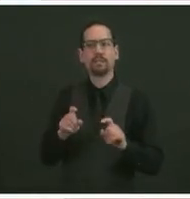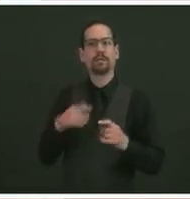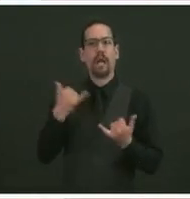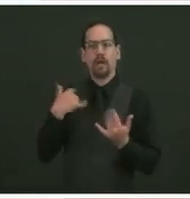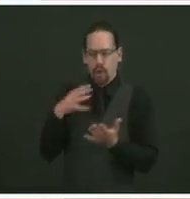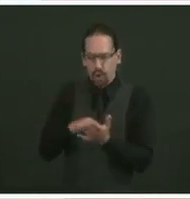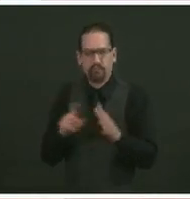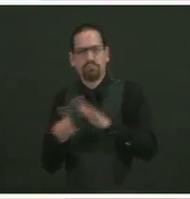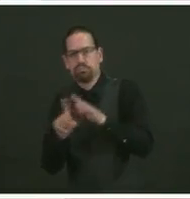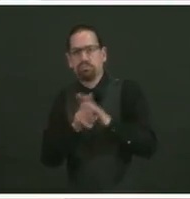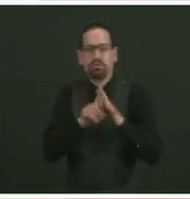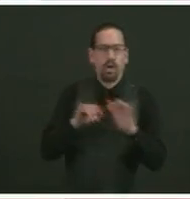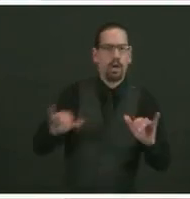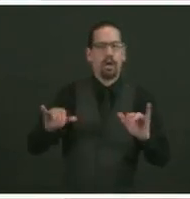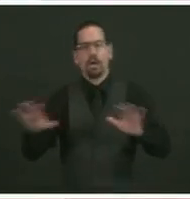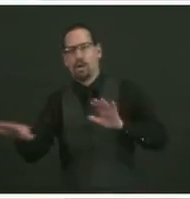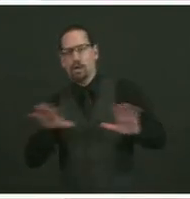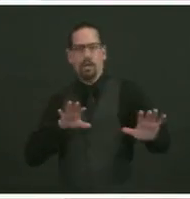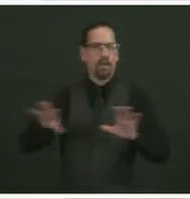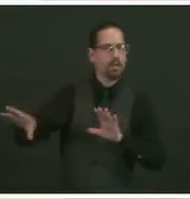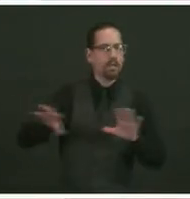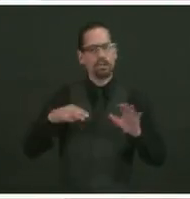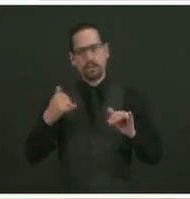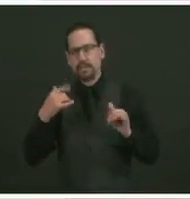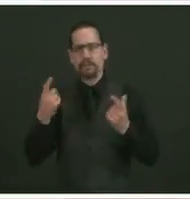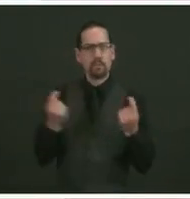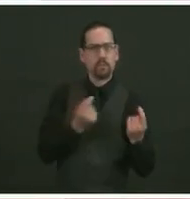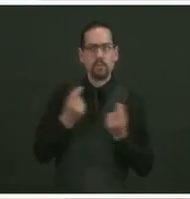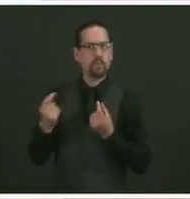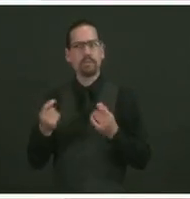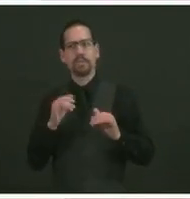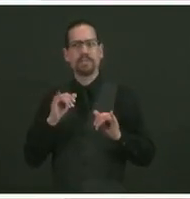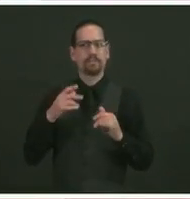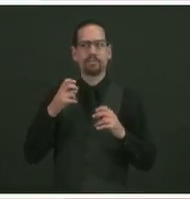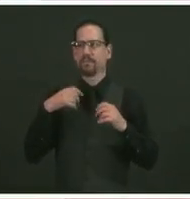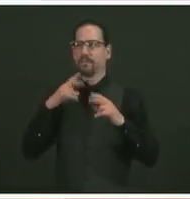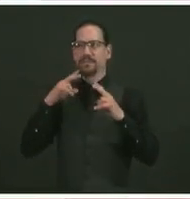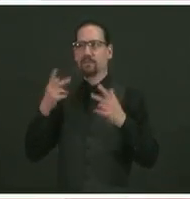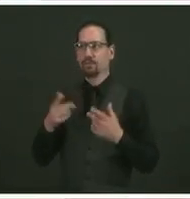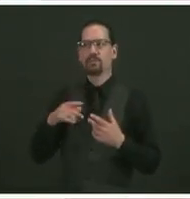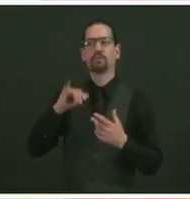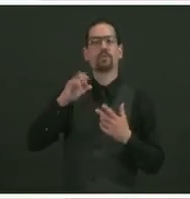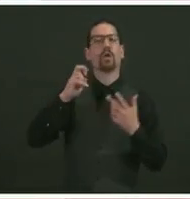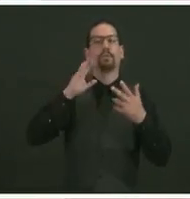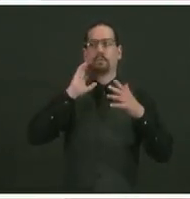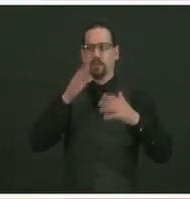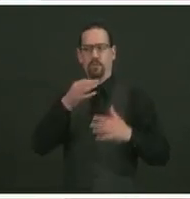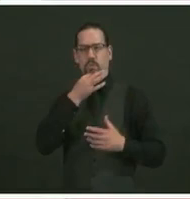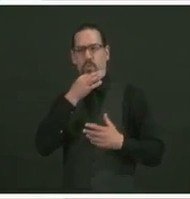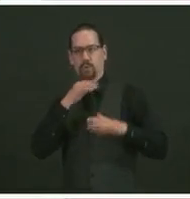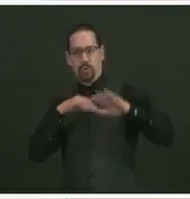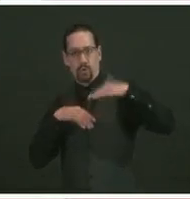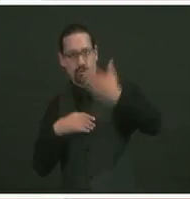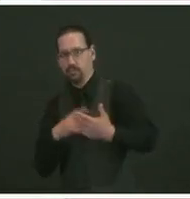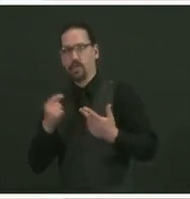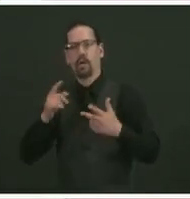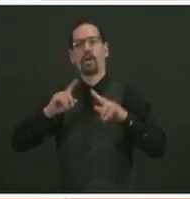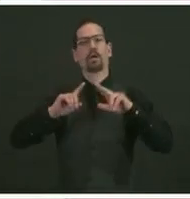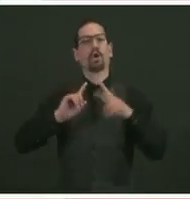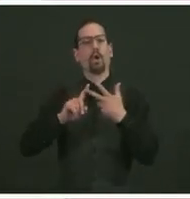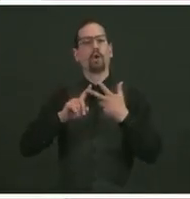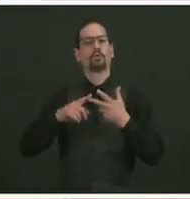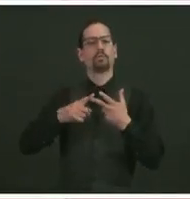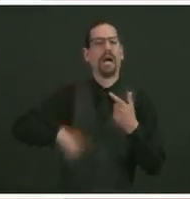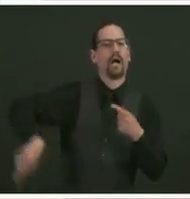are just through our third pass of testing, offering testing to every employee of every nursing